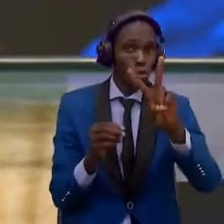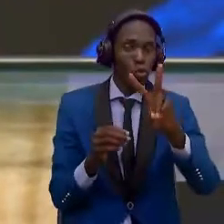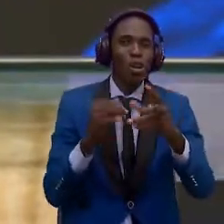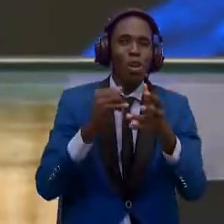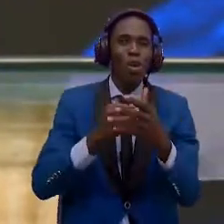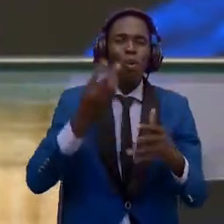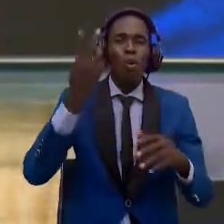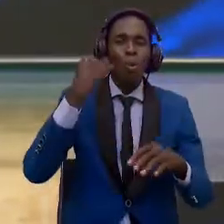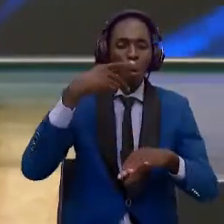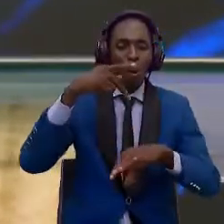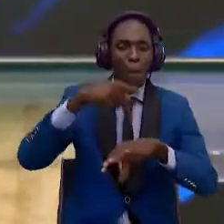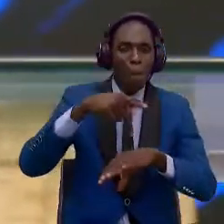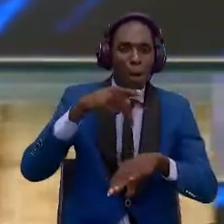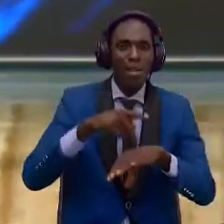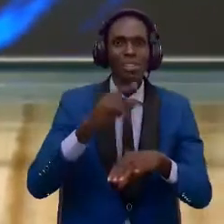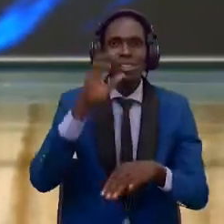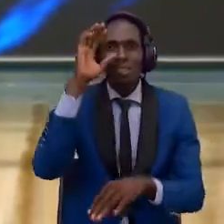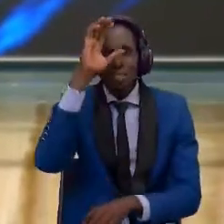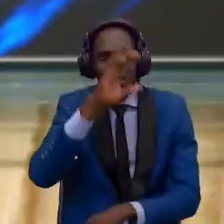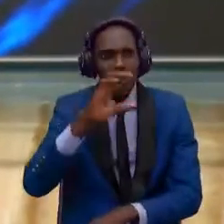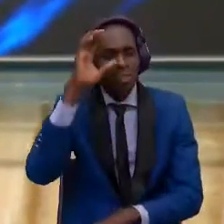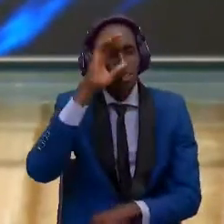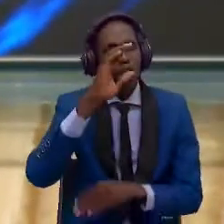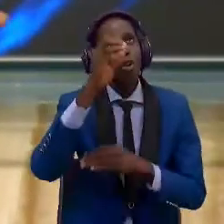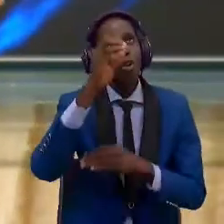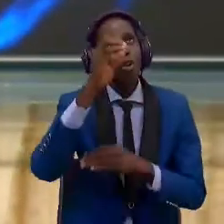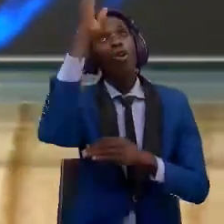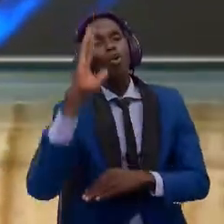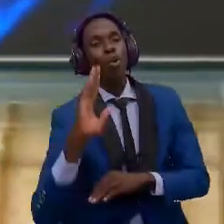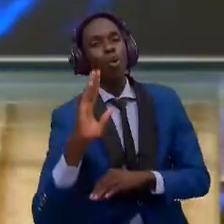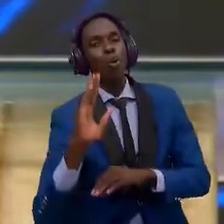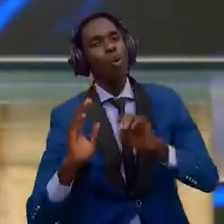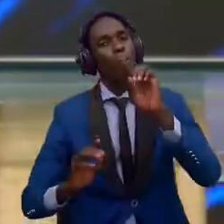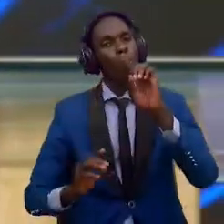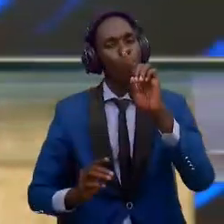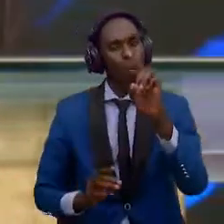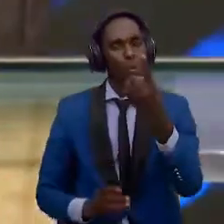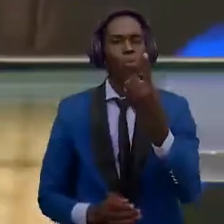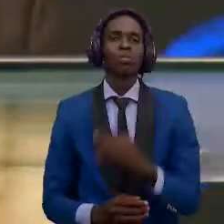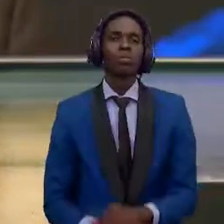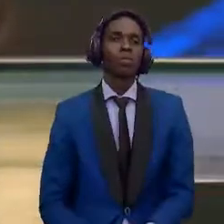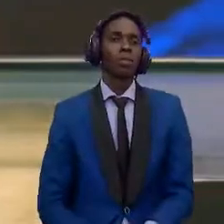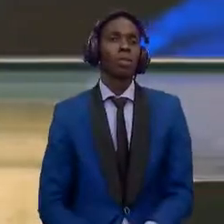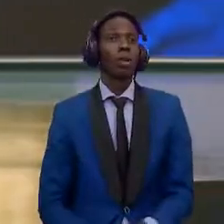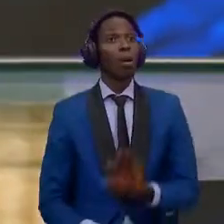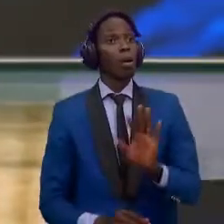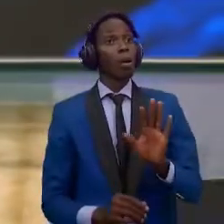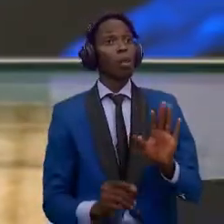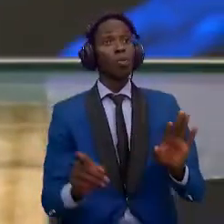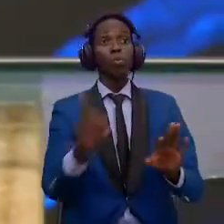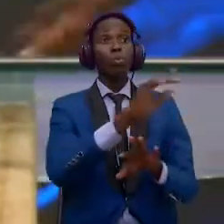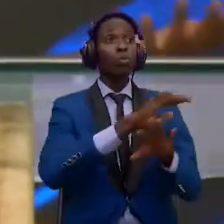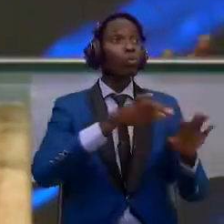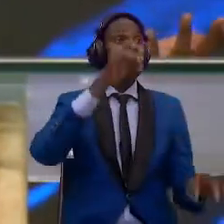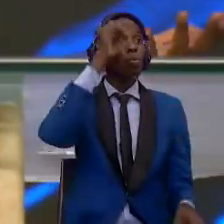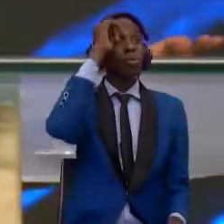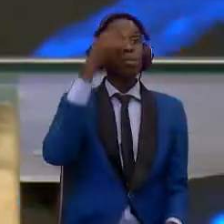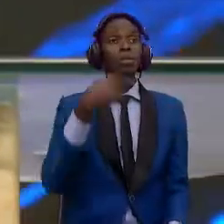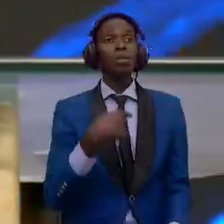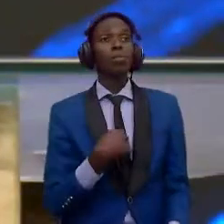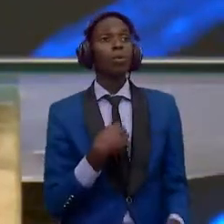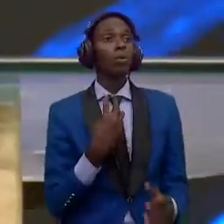it was Paul seeking God's glory alone. All right, if I cannot communicate with them and they will not